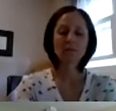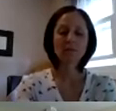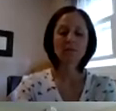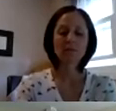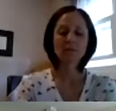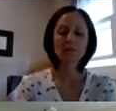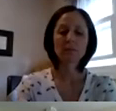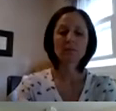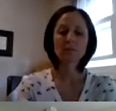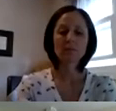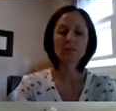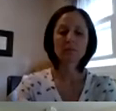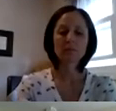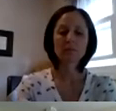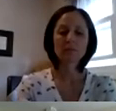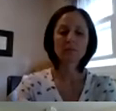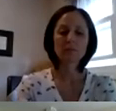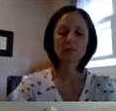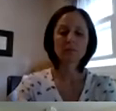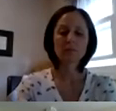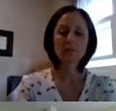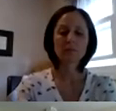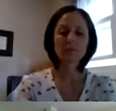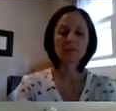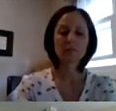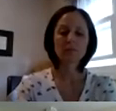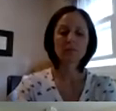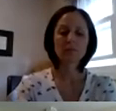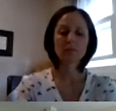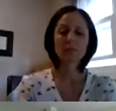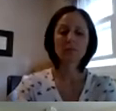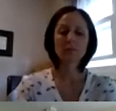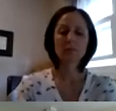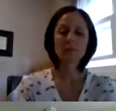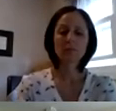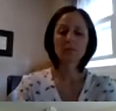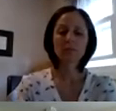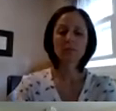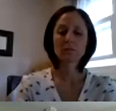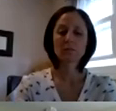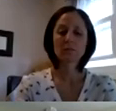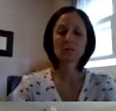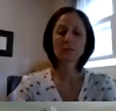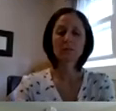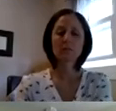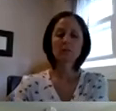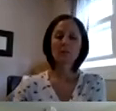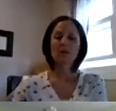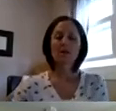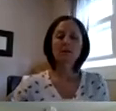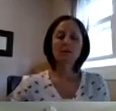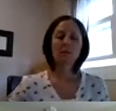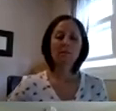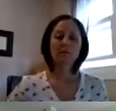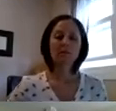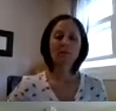the state can continue to transform. You know, it's never exciting when things disrupt the way we operate, and all